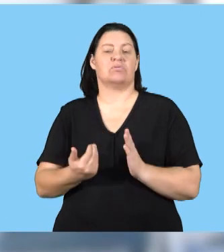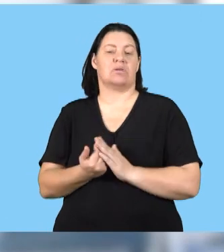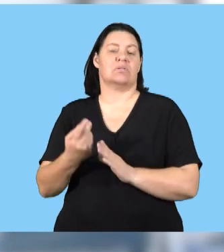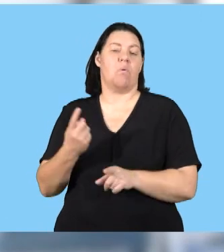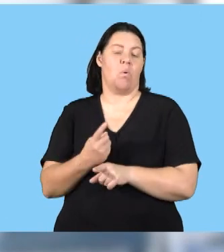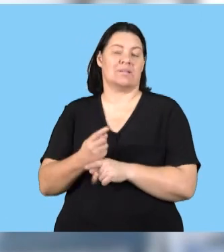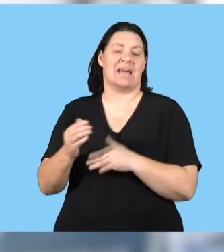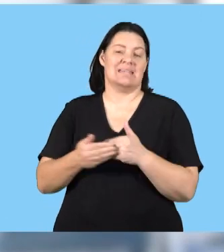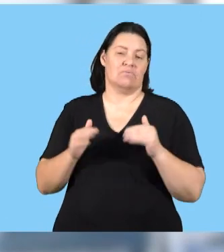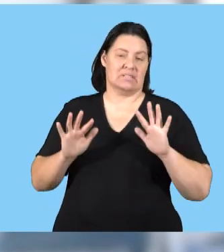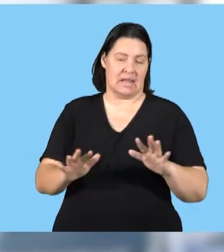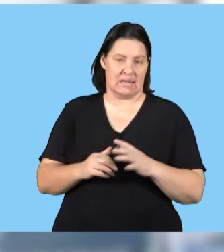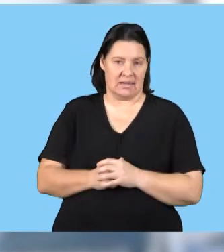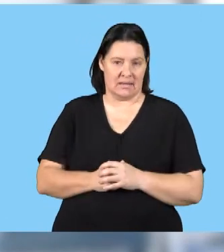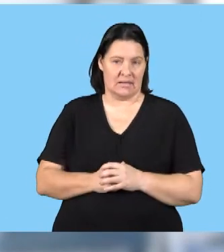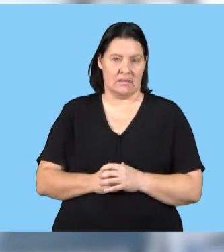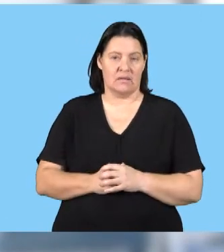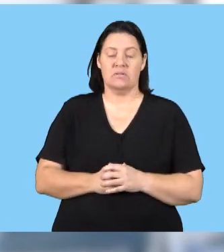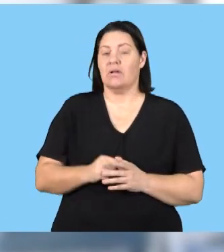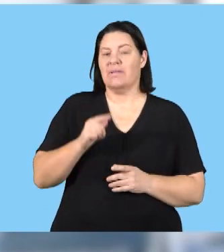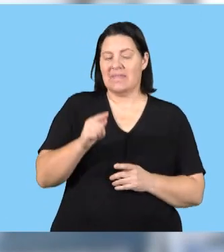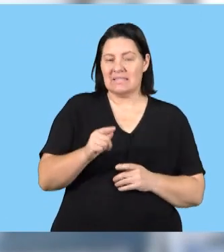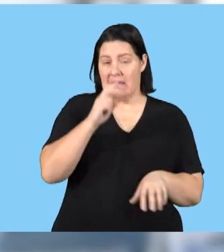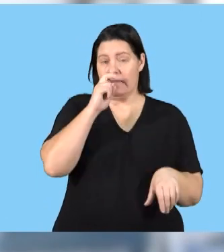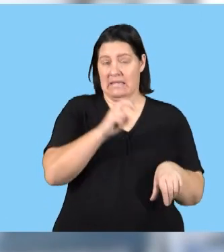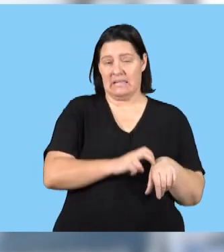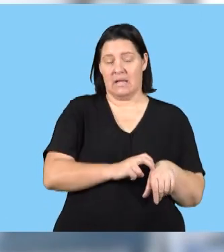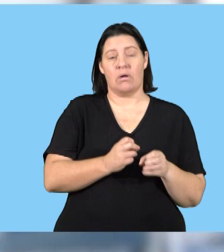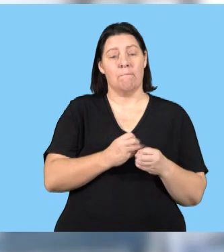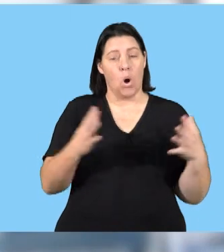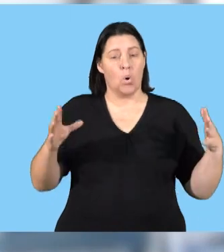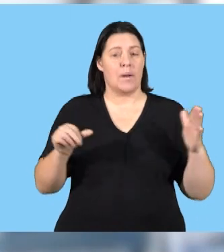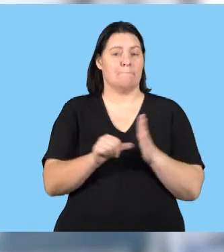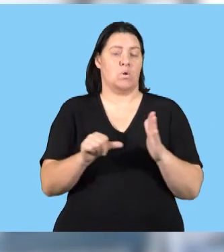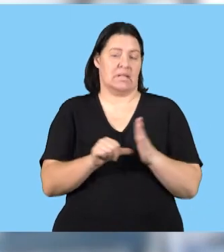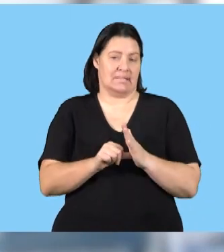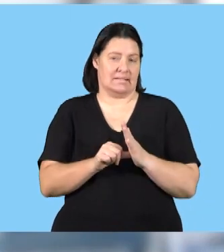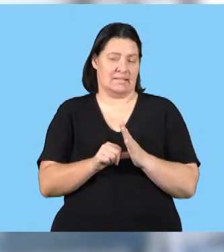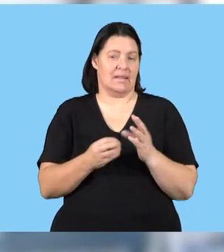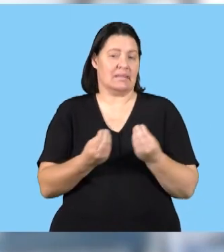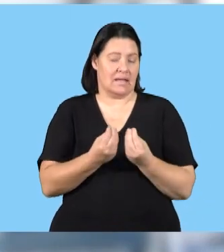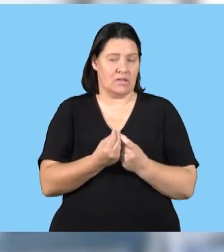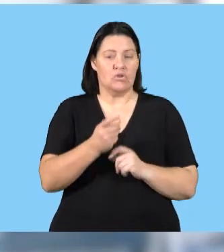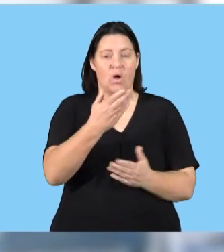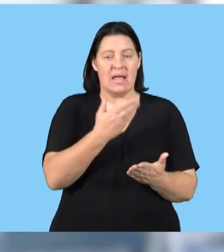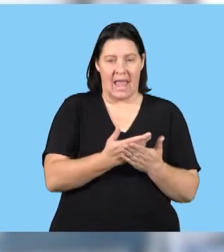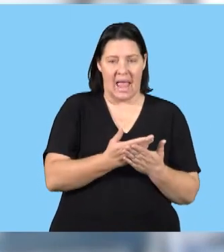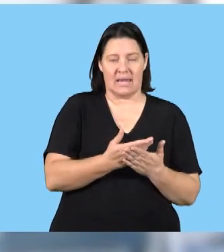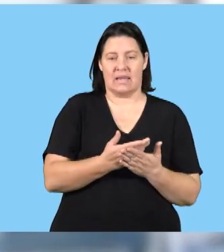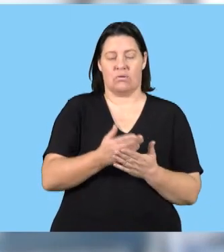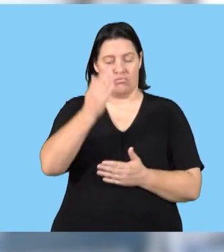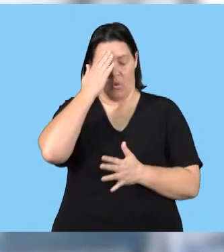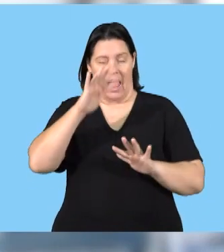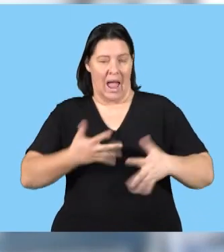off always to the nearest 10. So this is so necessary. It's one of the most important aspects so that you need to